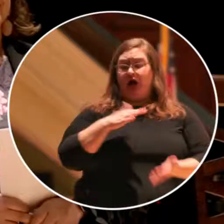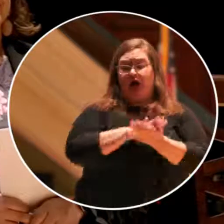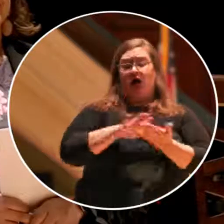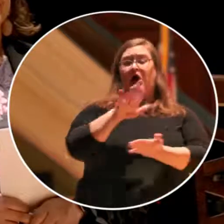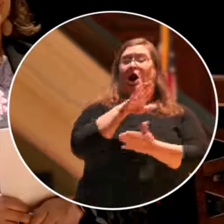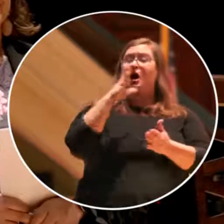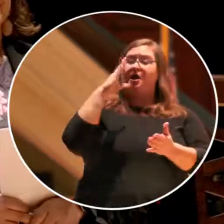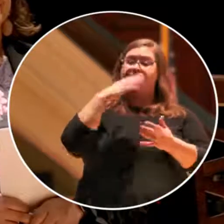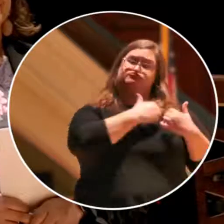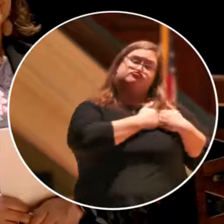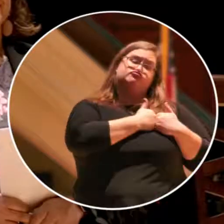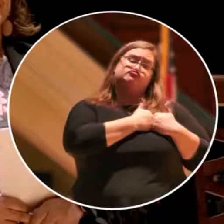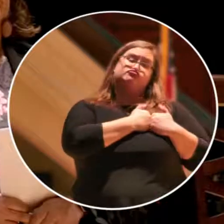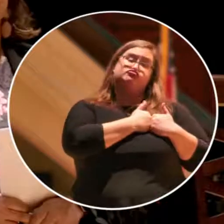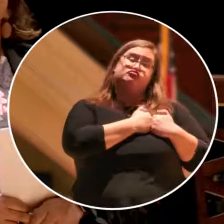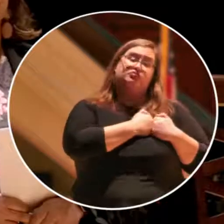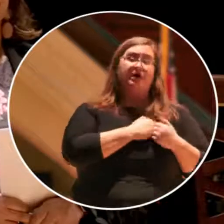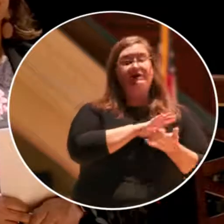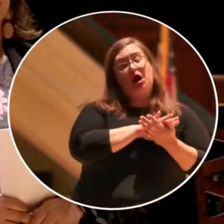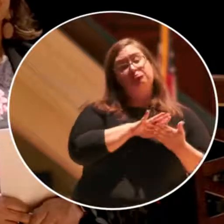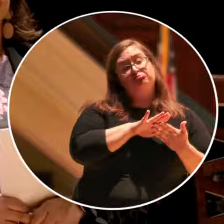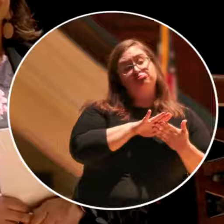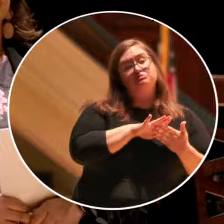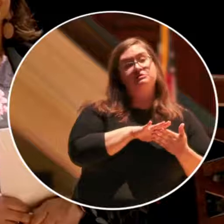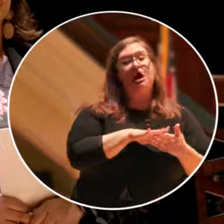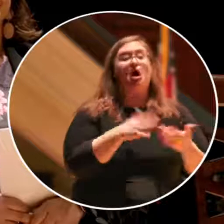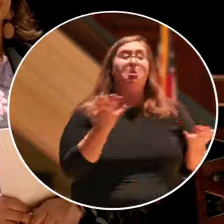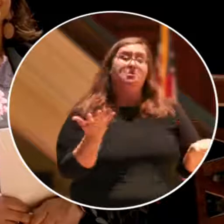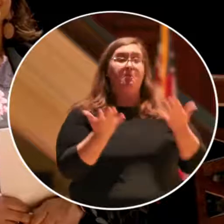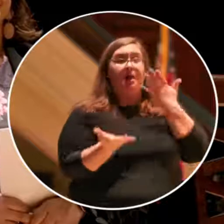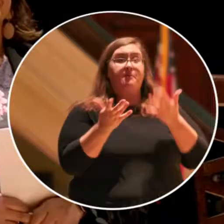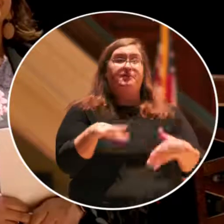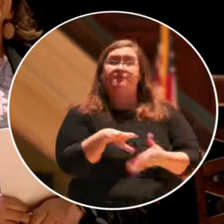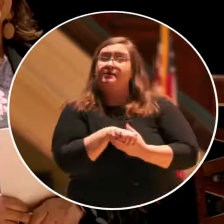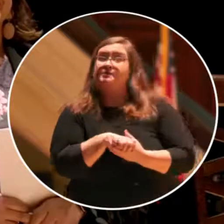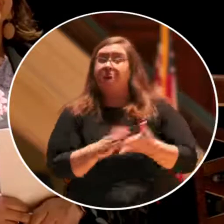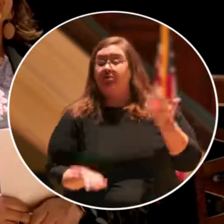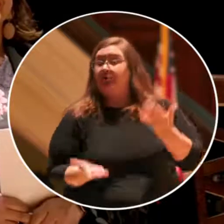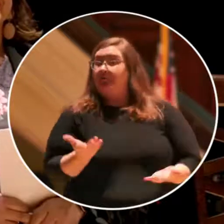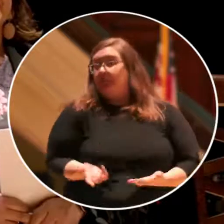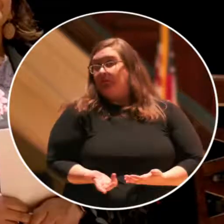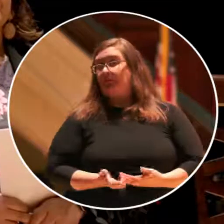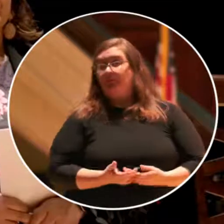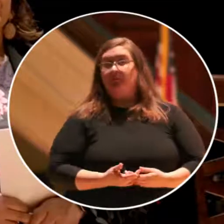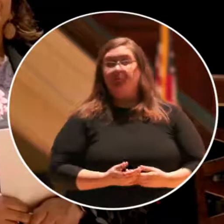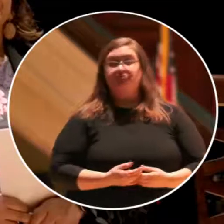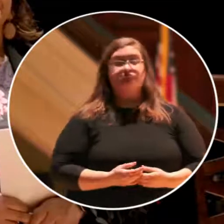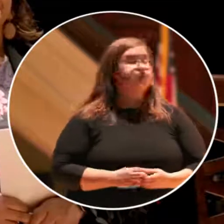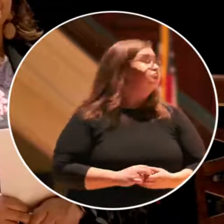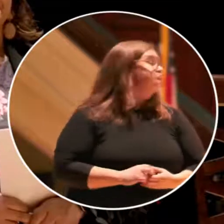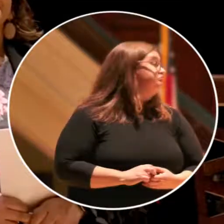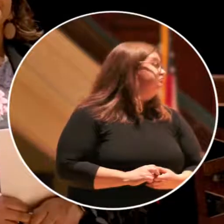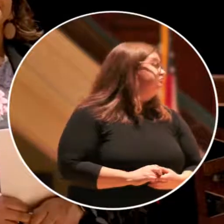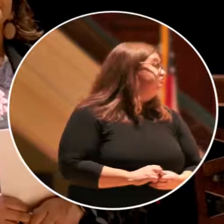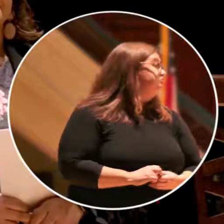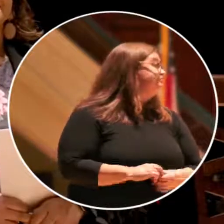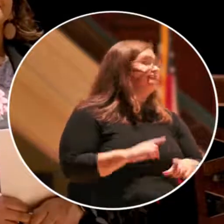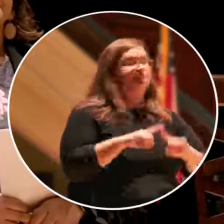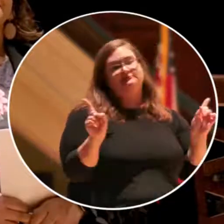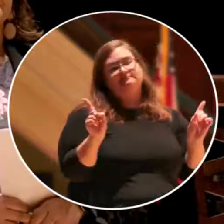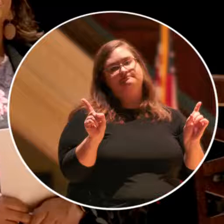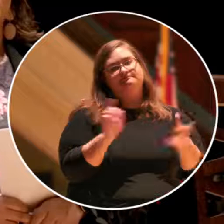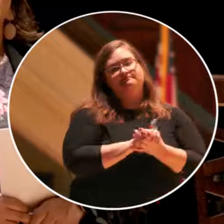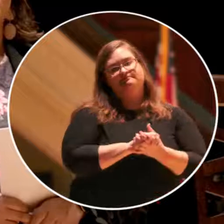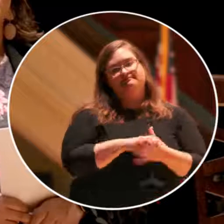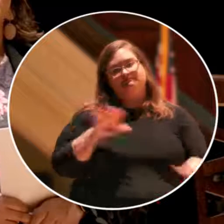who she thought might be the one to march me down the aisle after graduation. But we broke